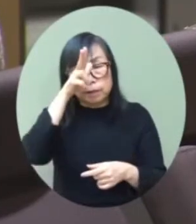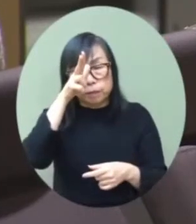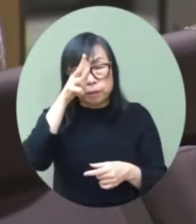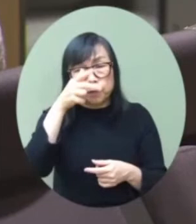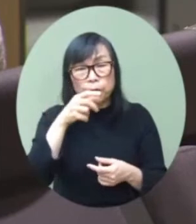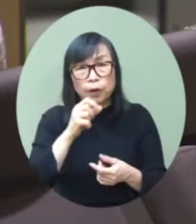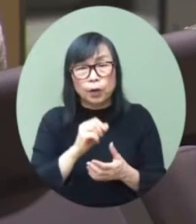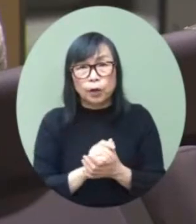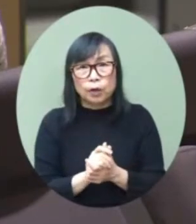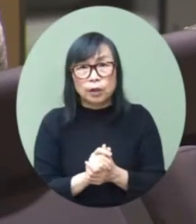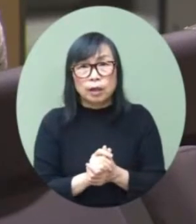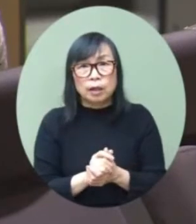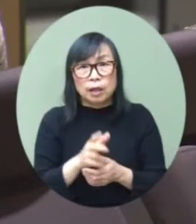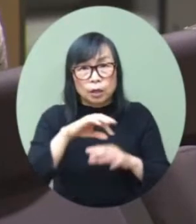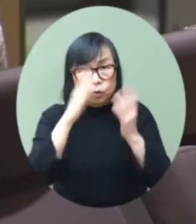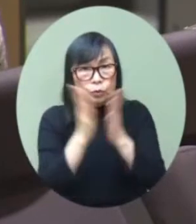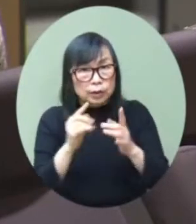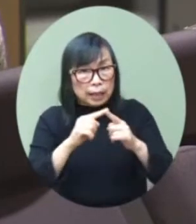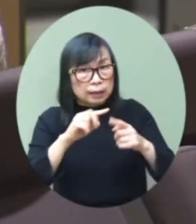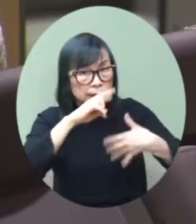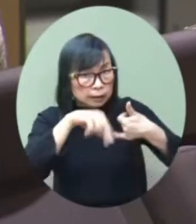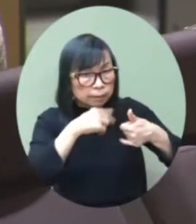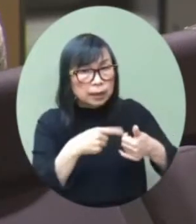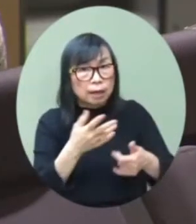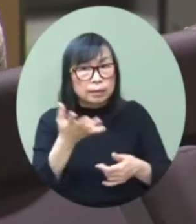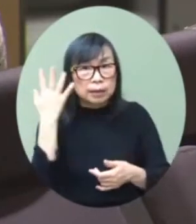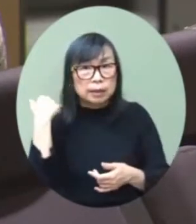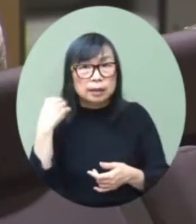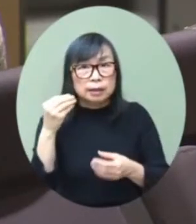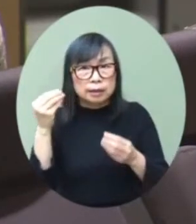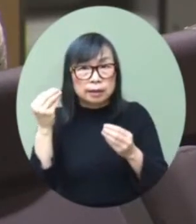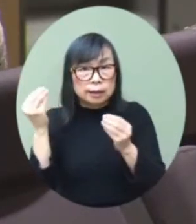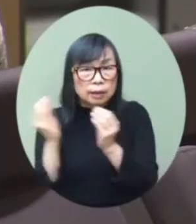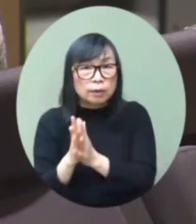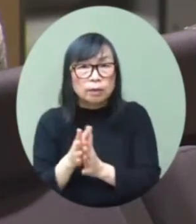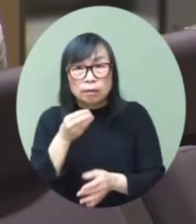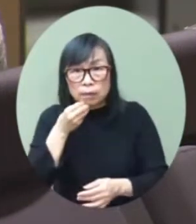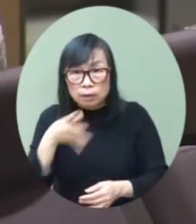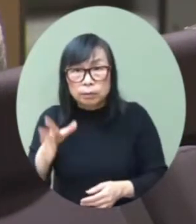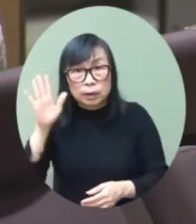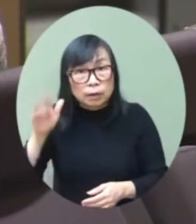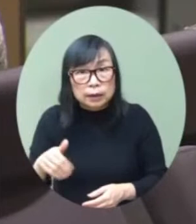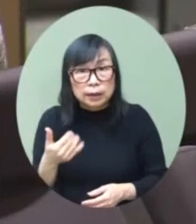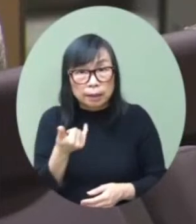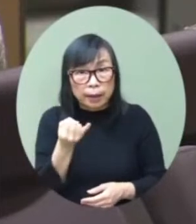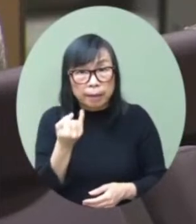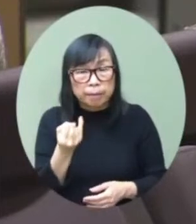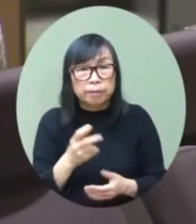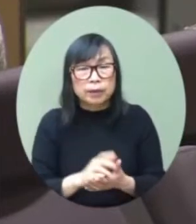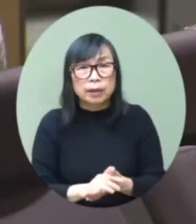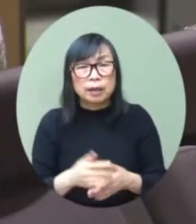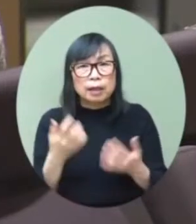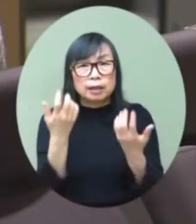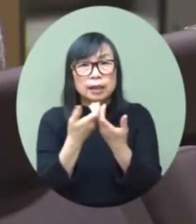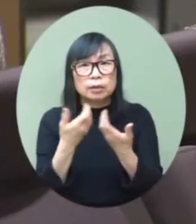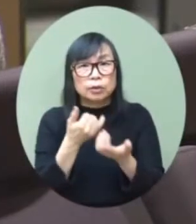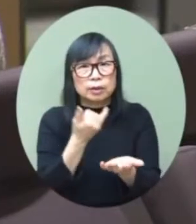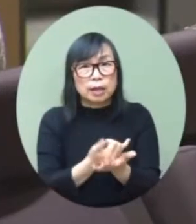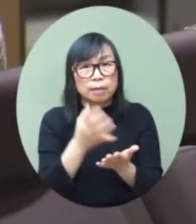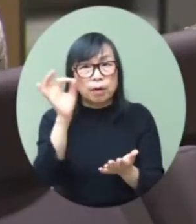be exempted? And you just mentioned the calculation on the mortality rate and the actual number of